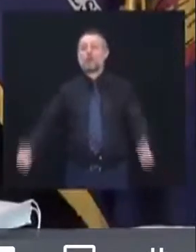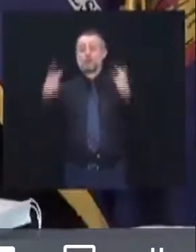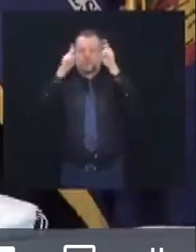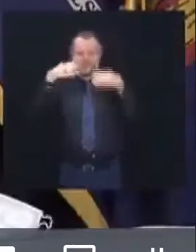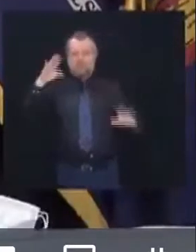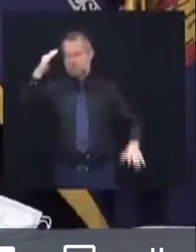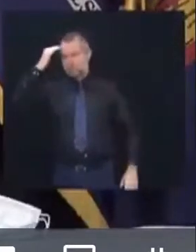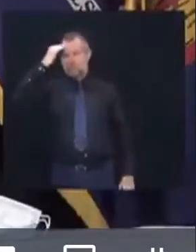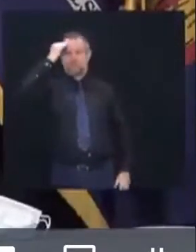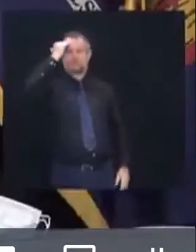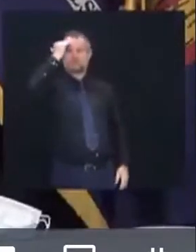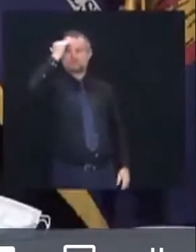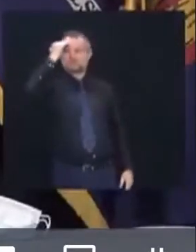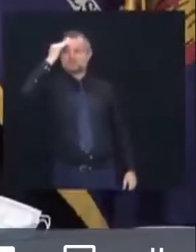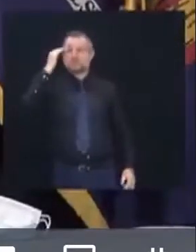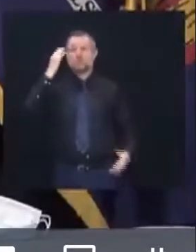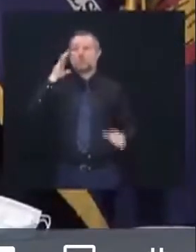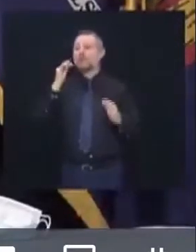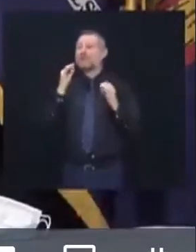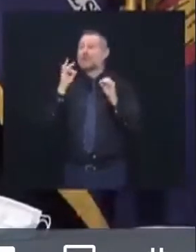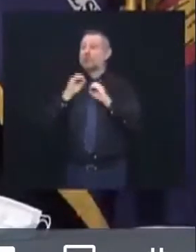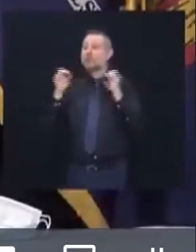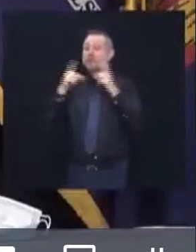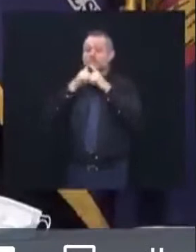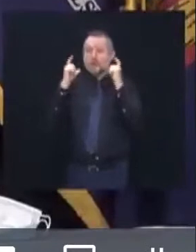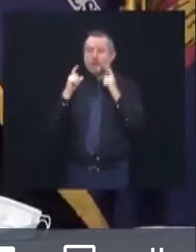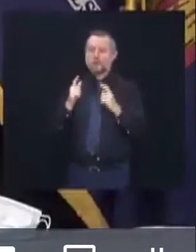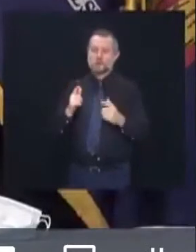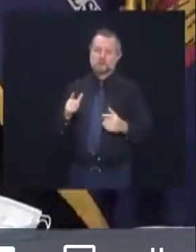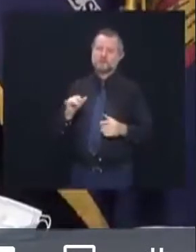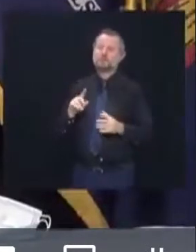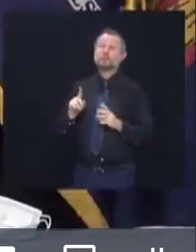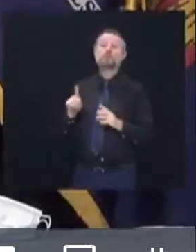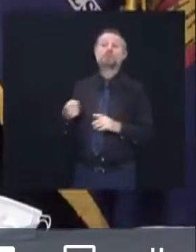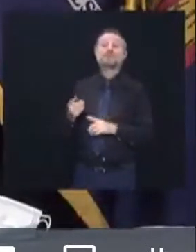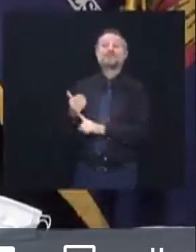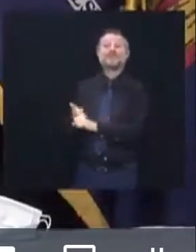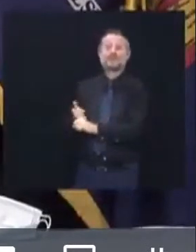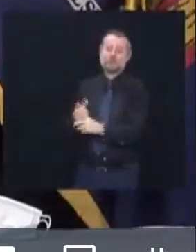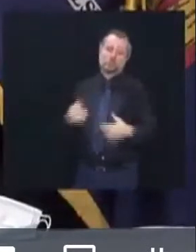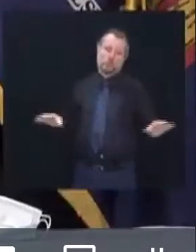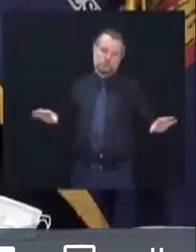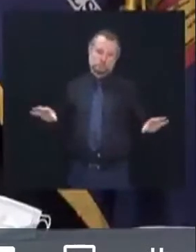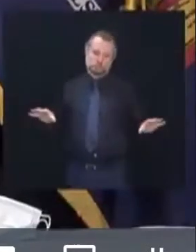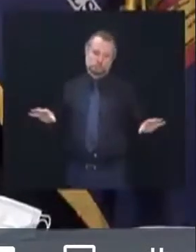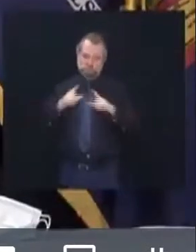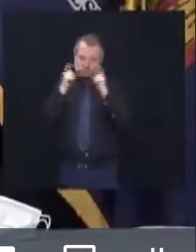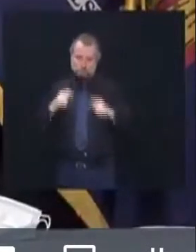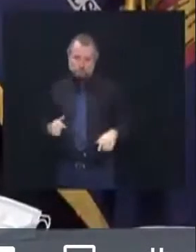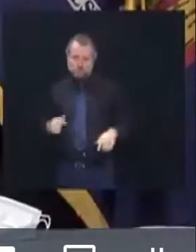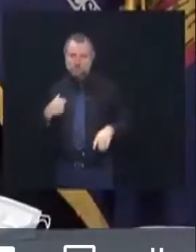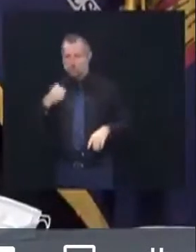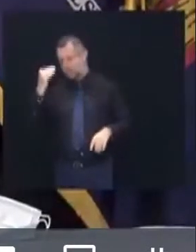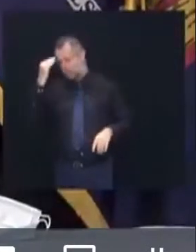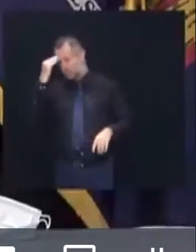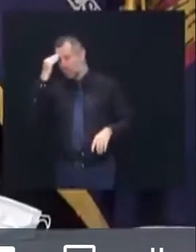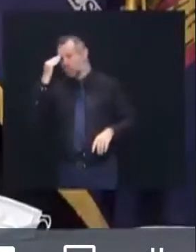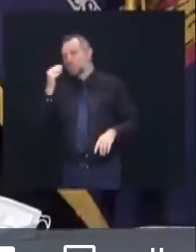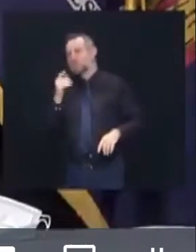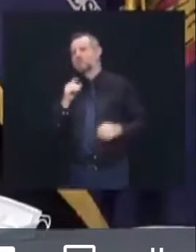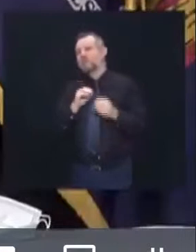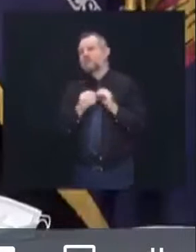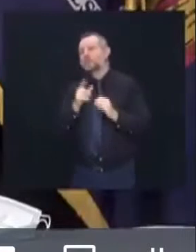doing it. We know the congregate numbers for gatherings in a bar and a